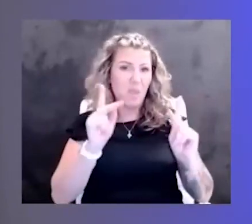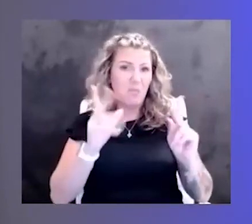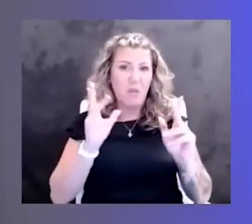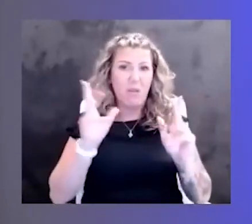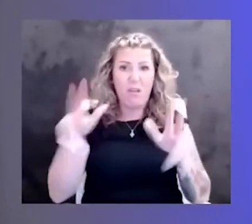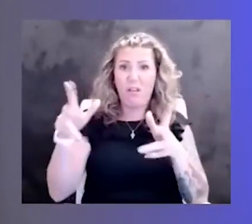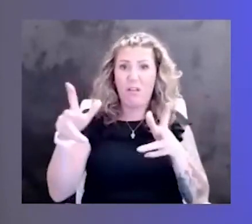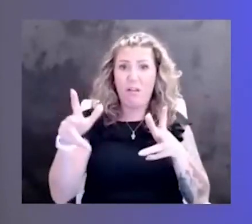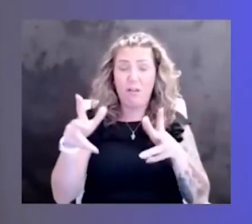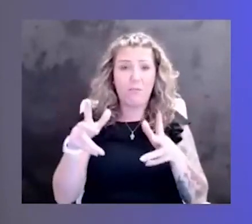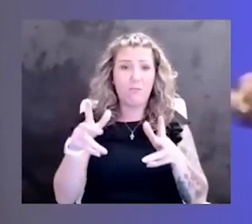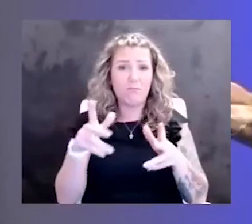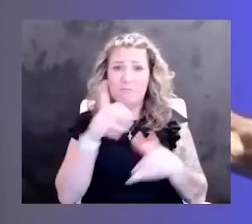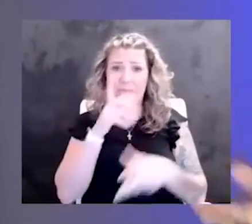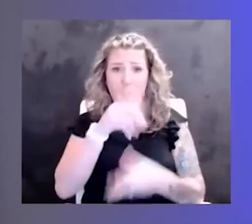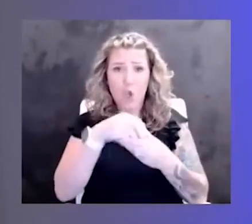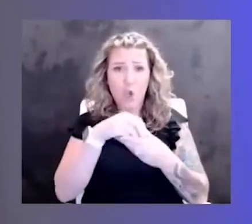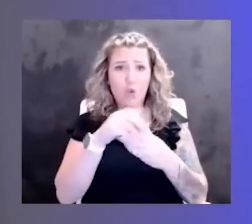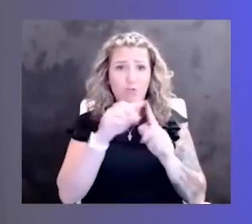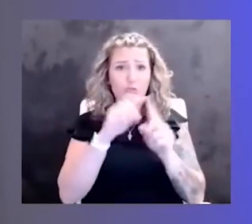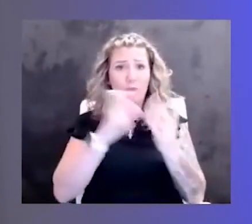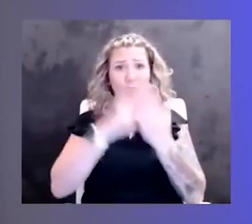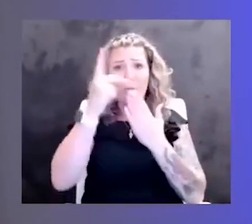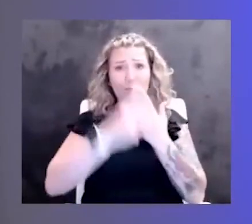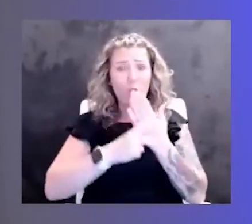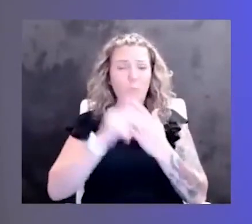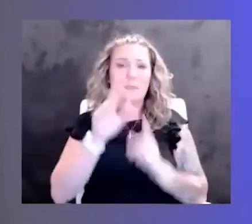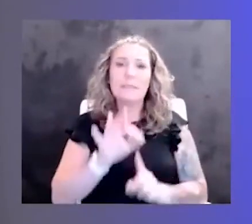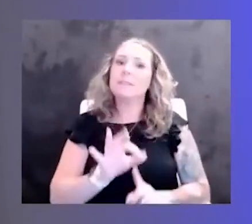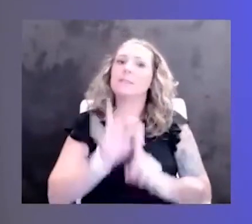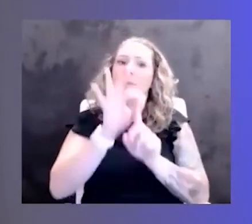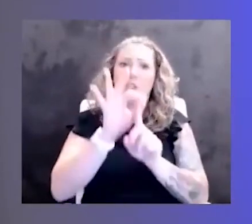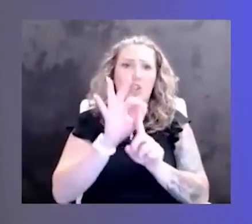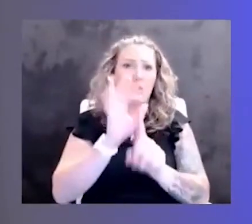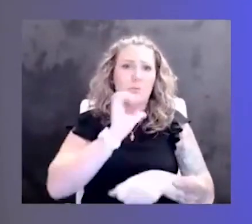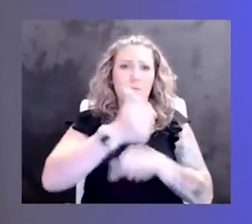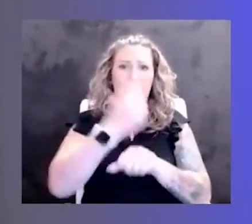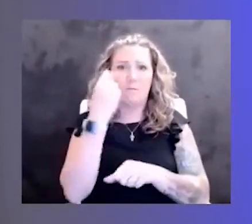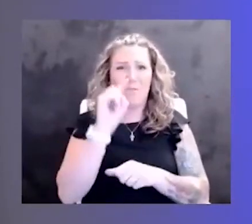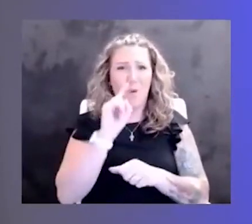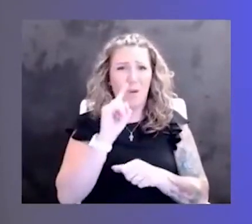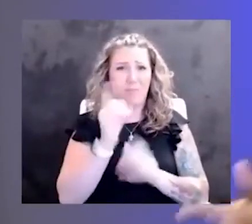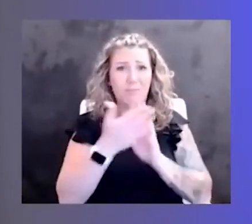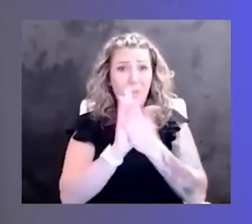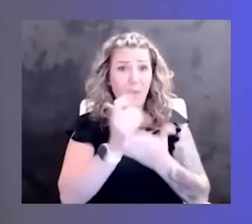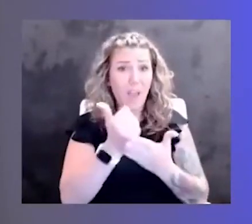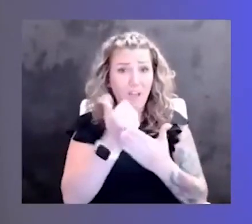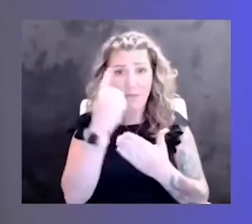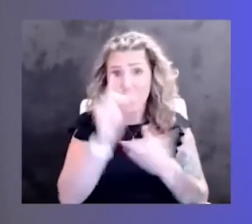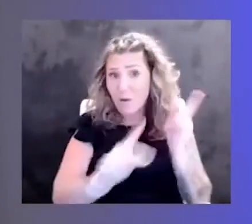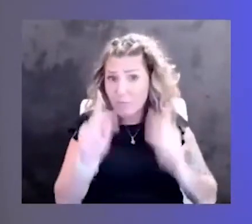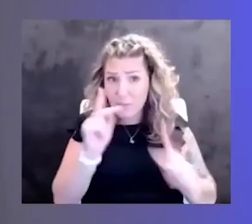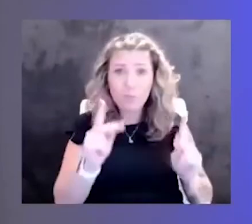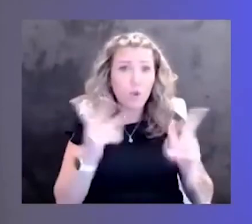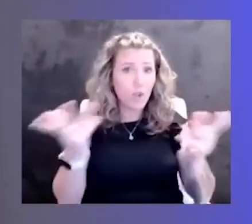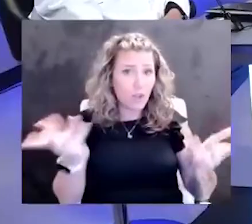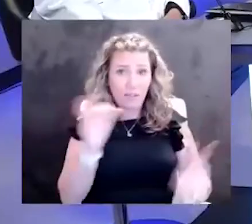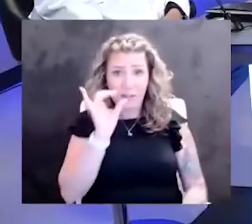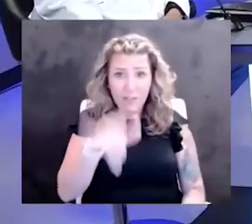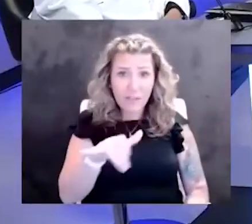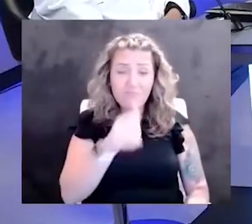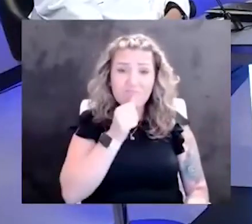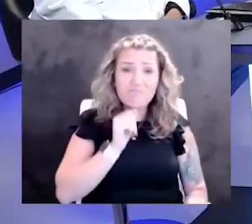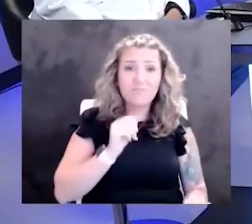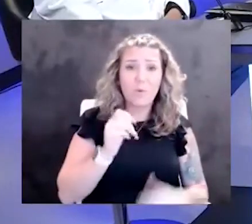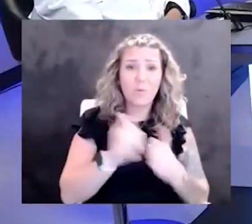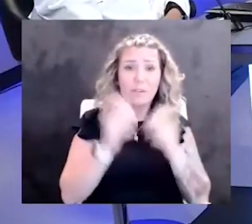of programs, especially that were clearly designed to be helpful for folks who are dealing with those issues. Yeah,